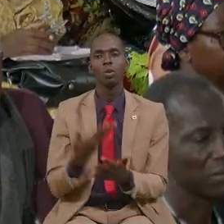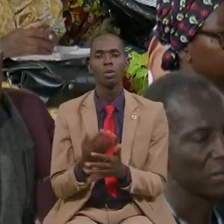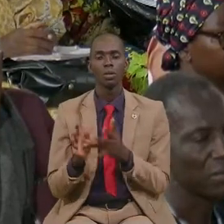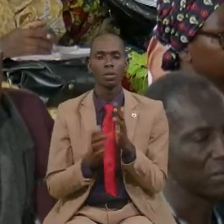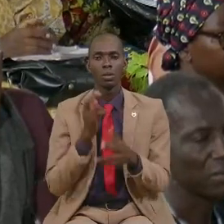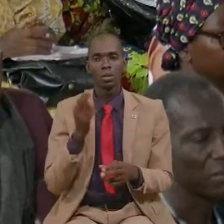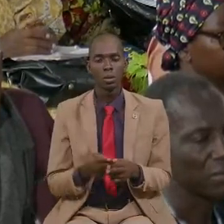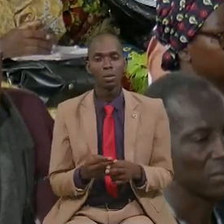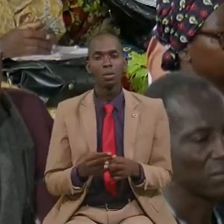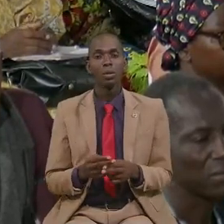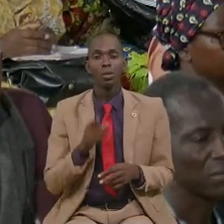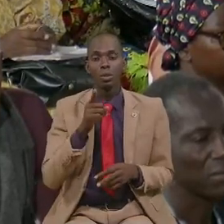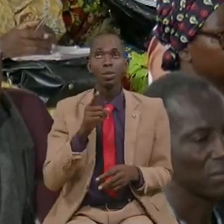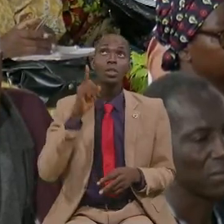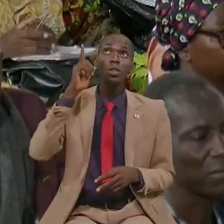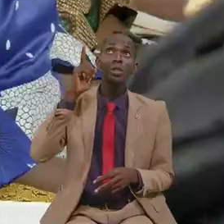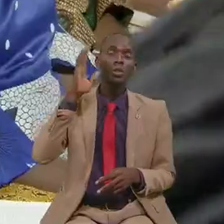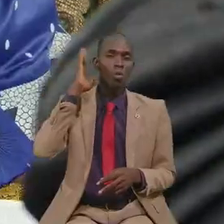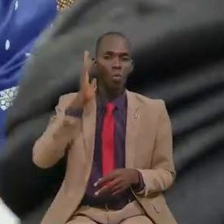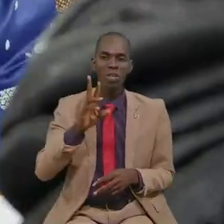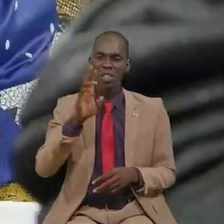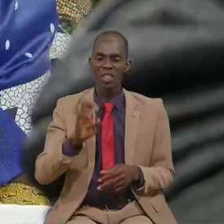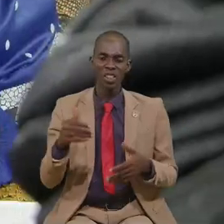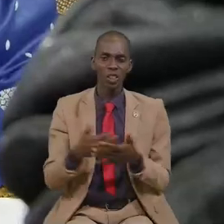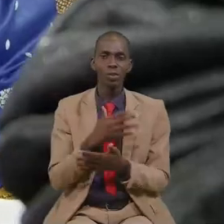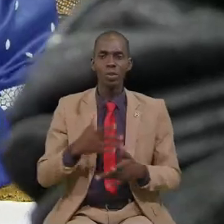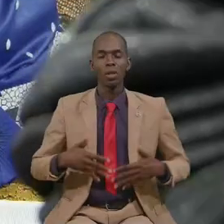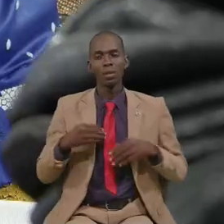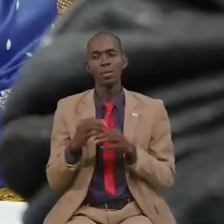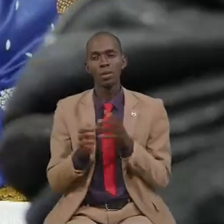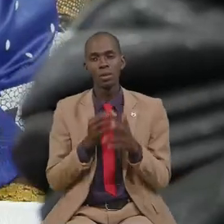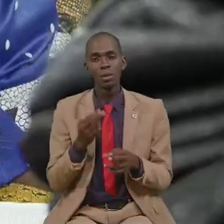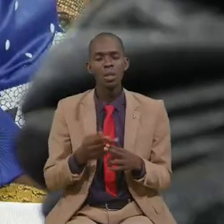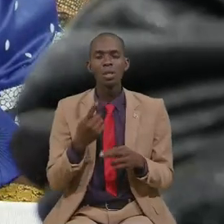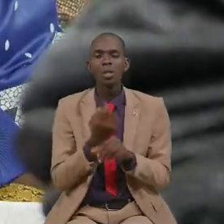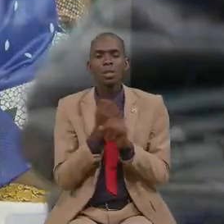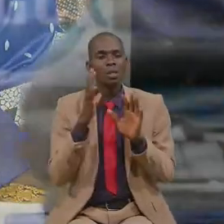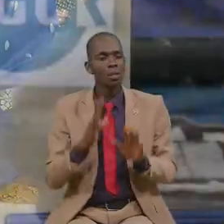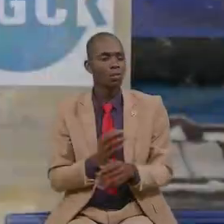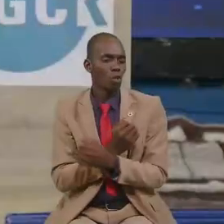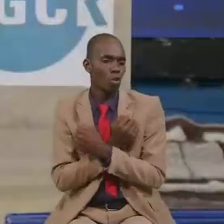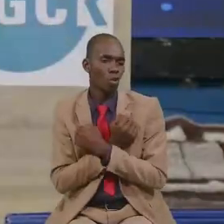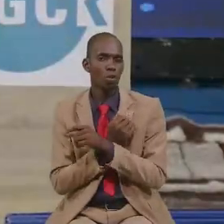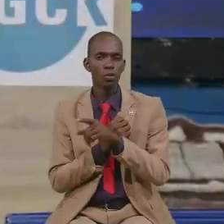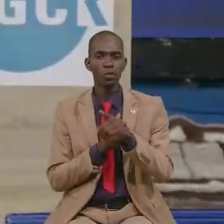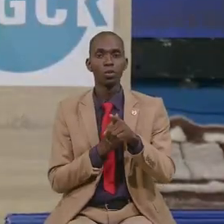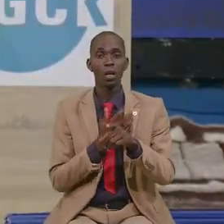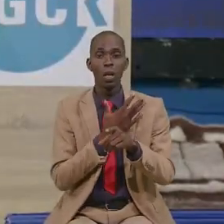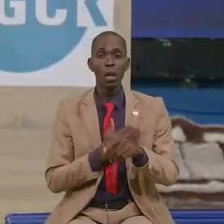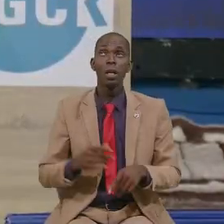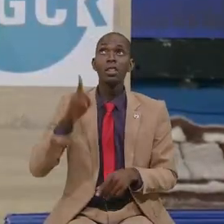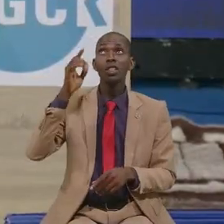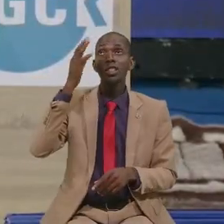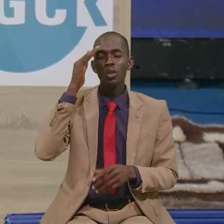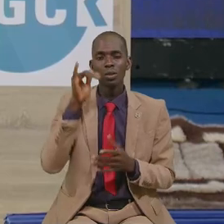Regeneration, He will renew your life. The Savior loves you, and He knows that this little